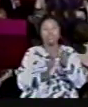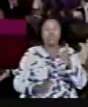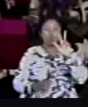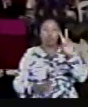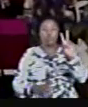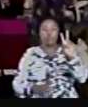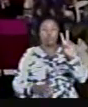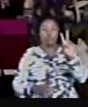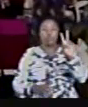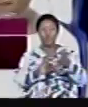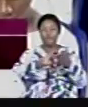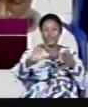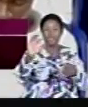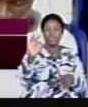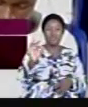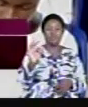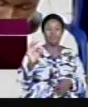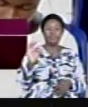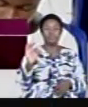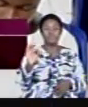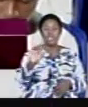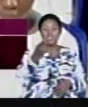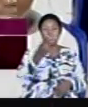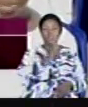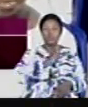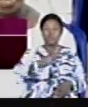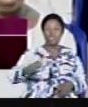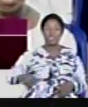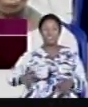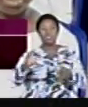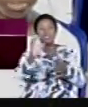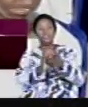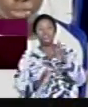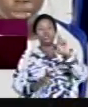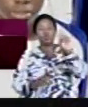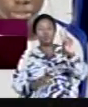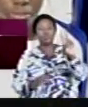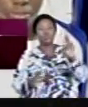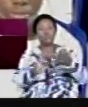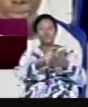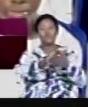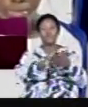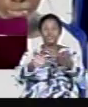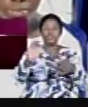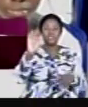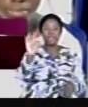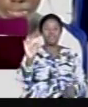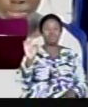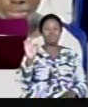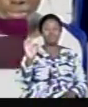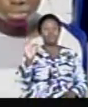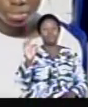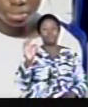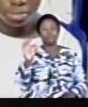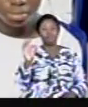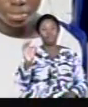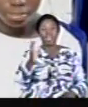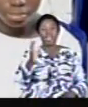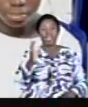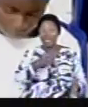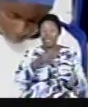verse 9. 2 Kings chapter 2, verse 9. And it came